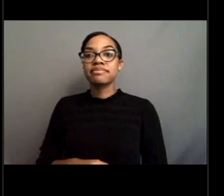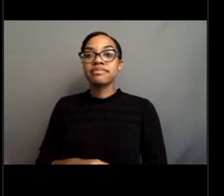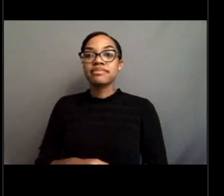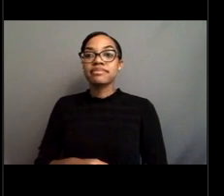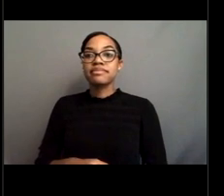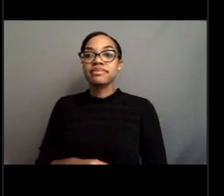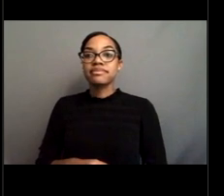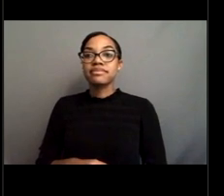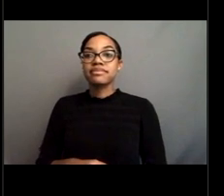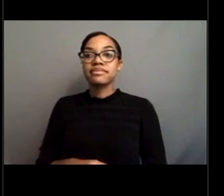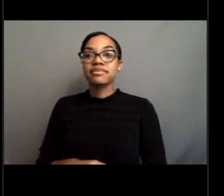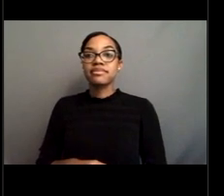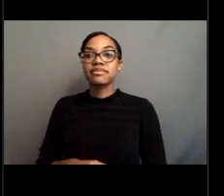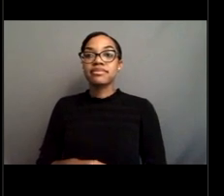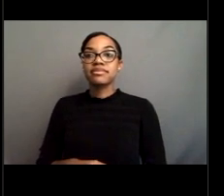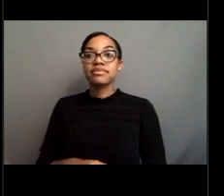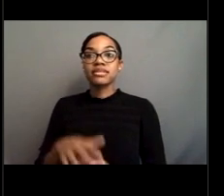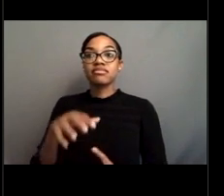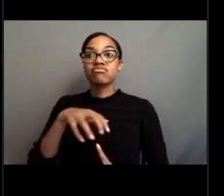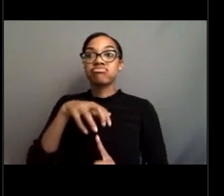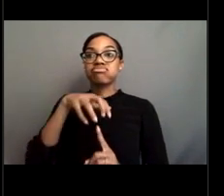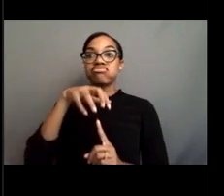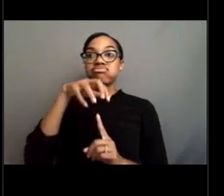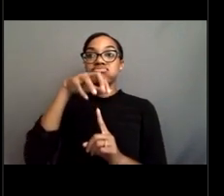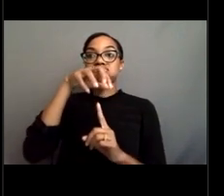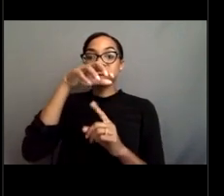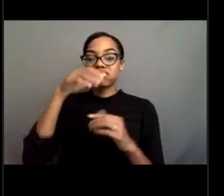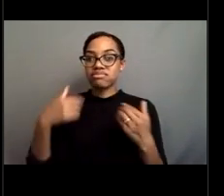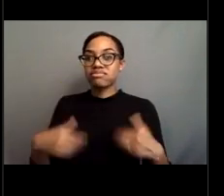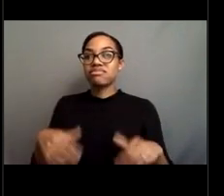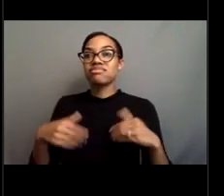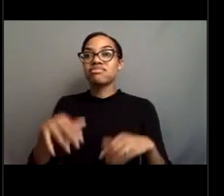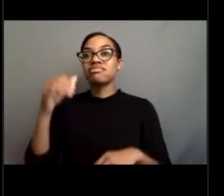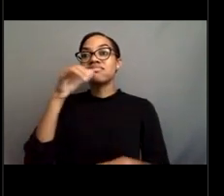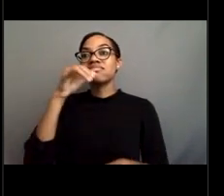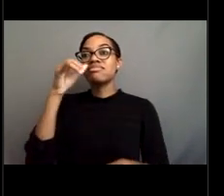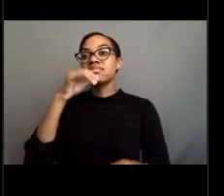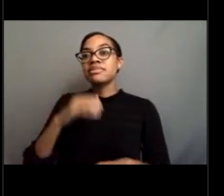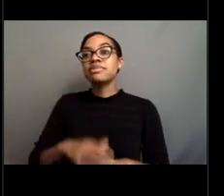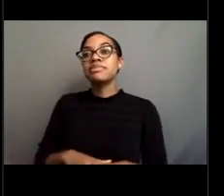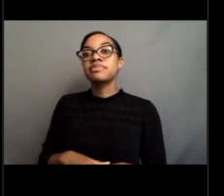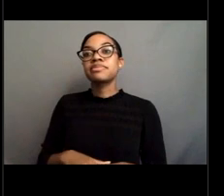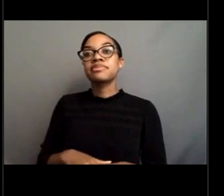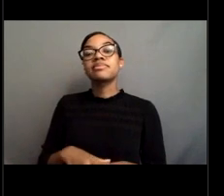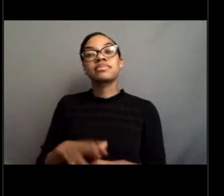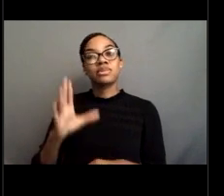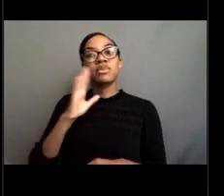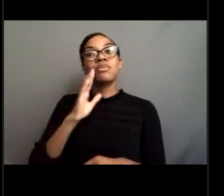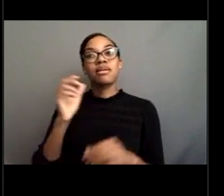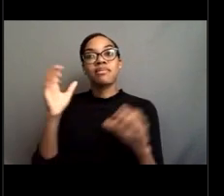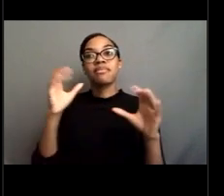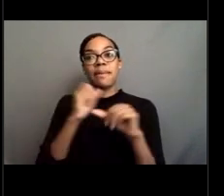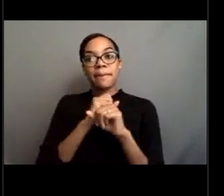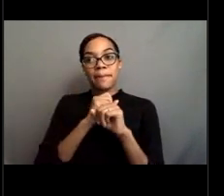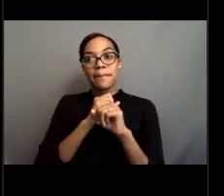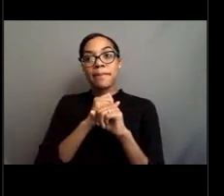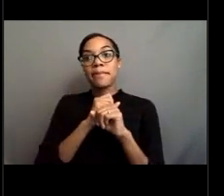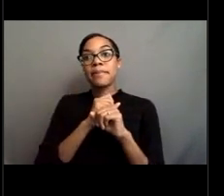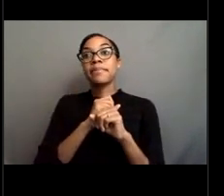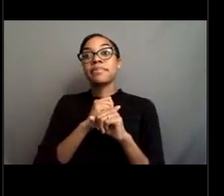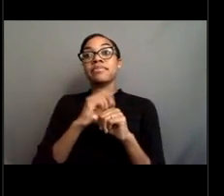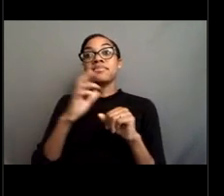So we know the balloons go up really high. And then as they go up through the atmosphere, eventually they pop. Once they pop,